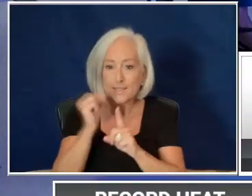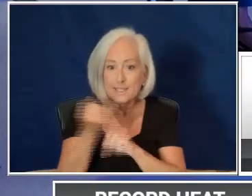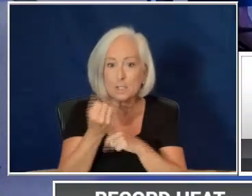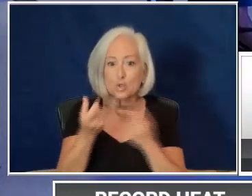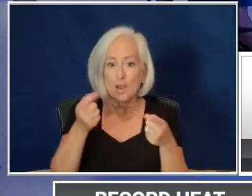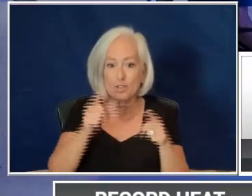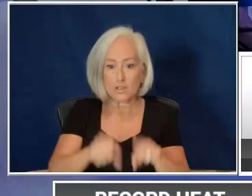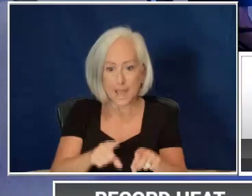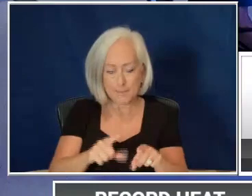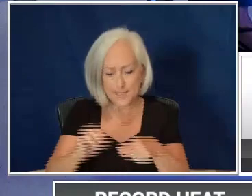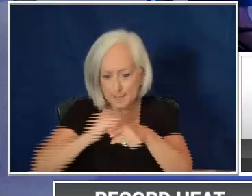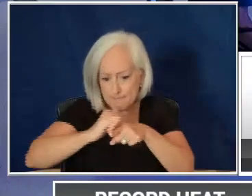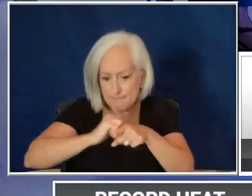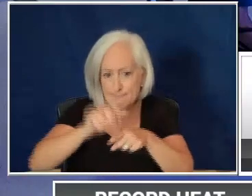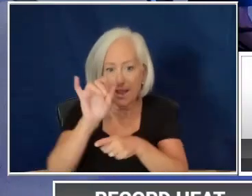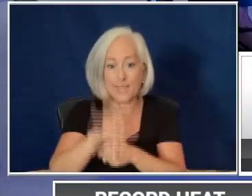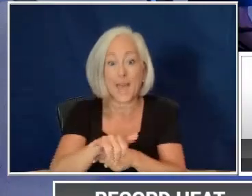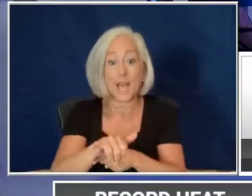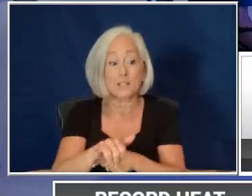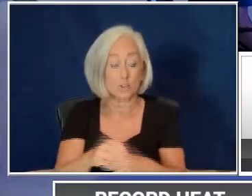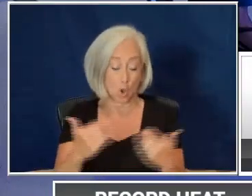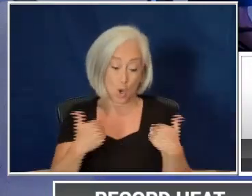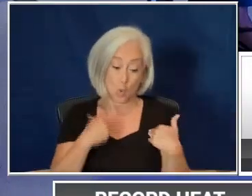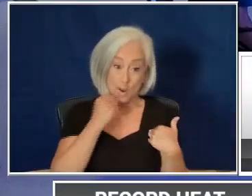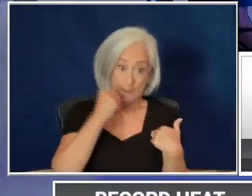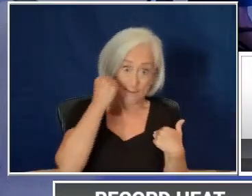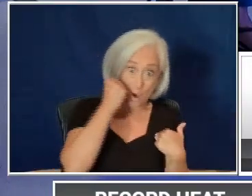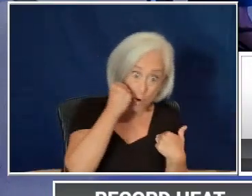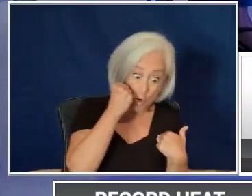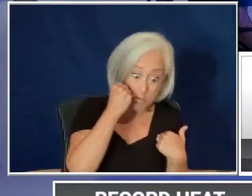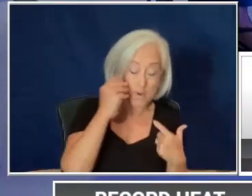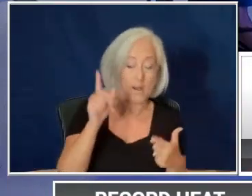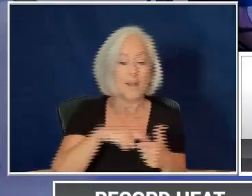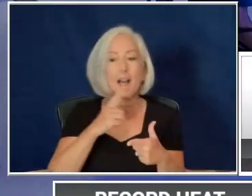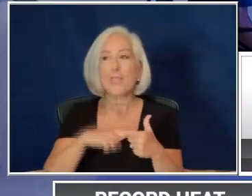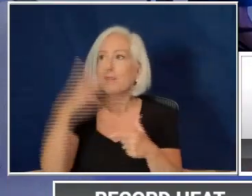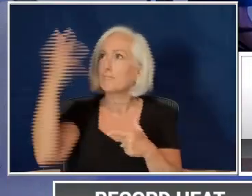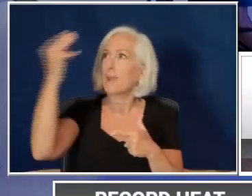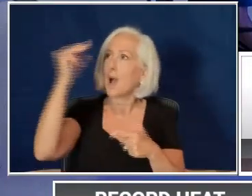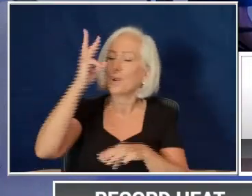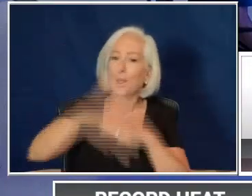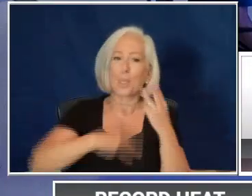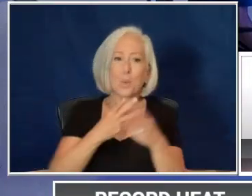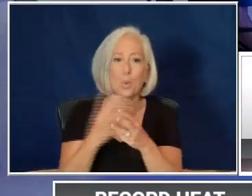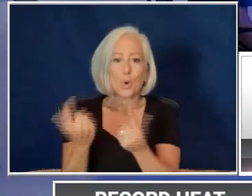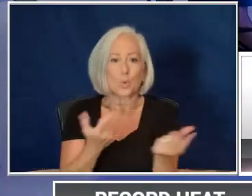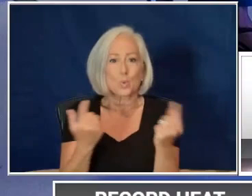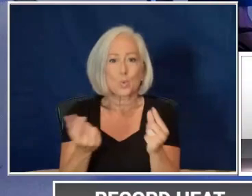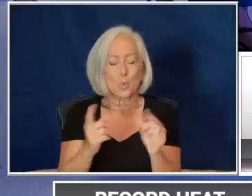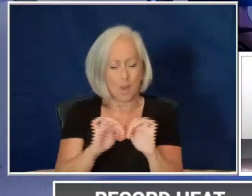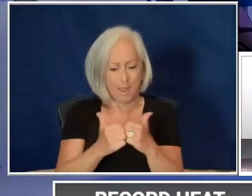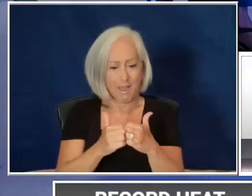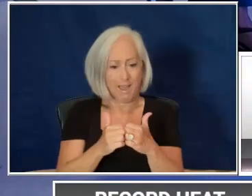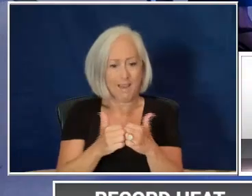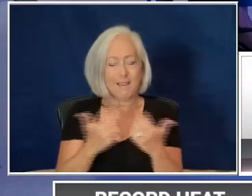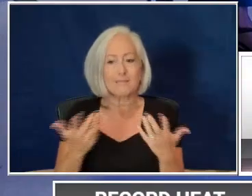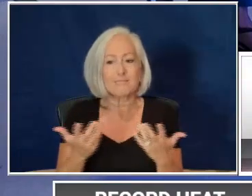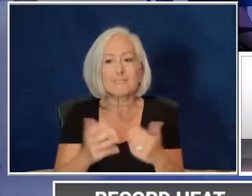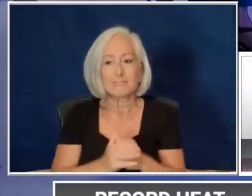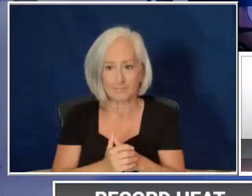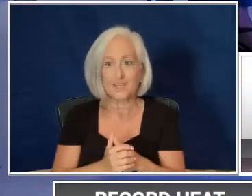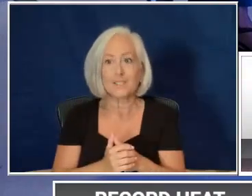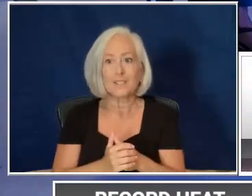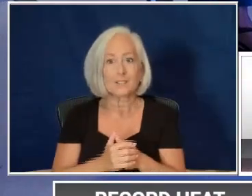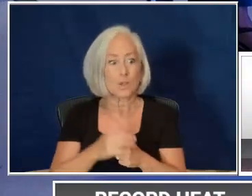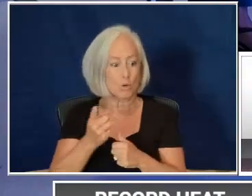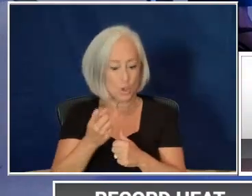was mentioning in the home, but then also just out and about in the world, with other people. I think that's too, trying to maneuver and get on an airplane, you got